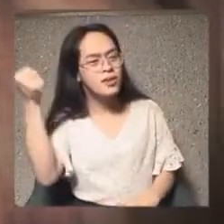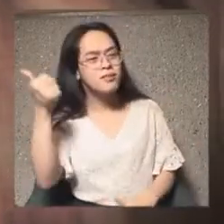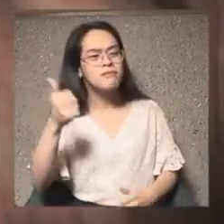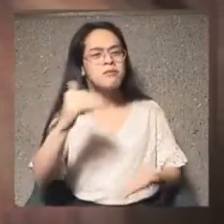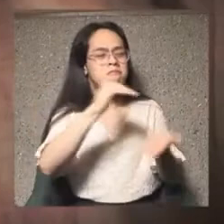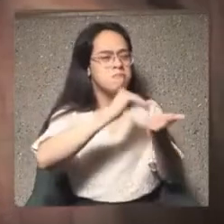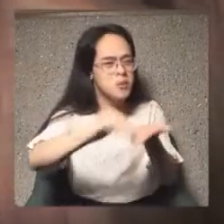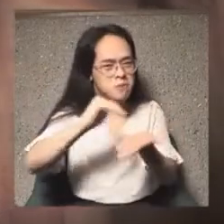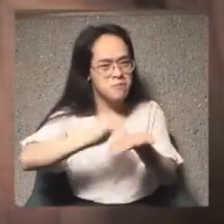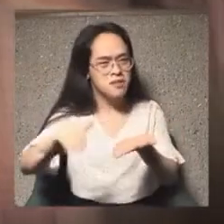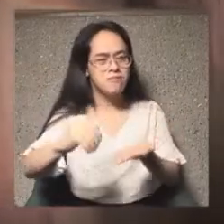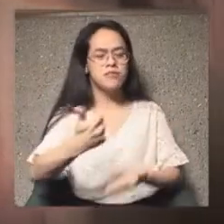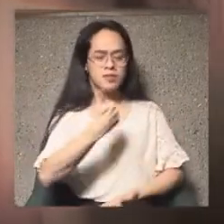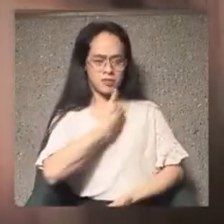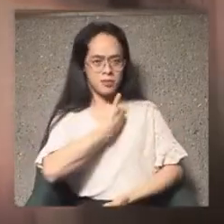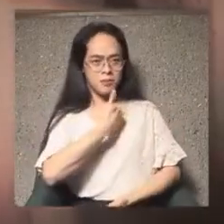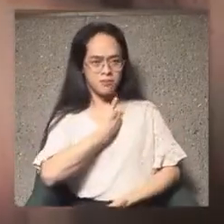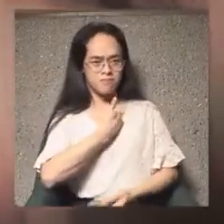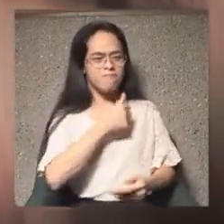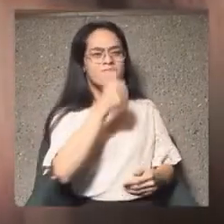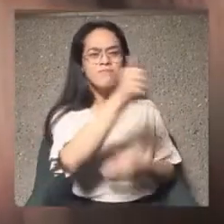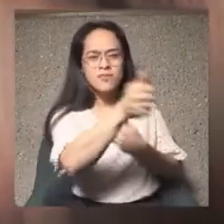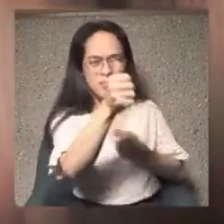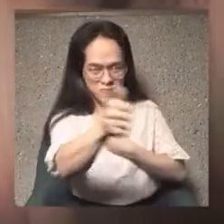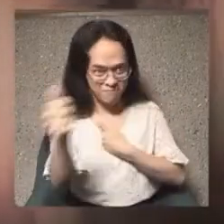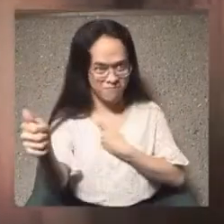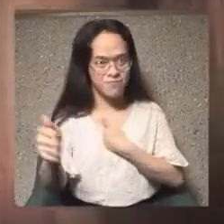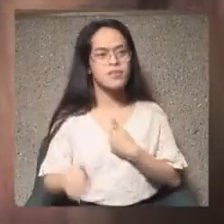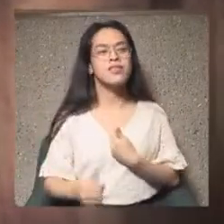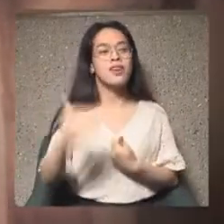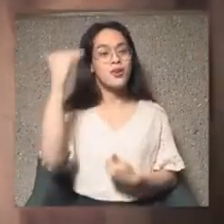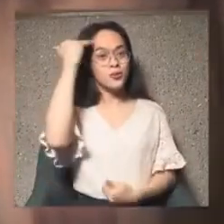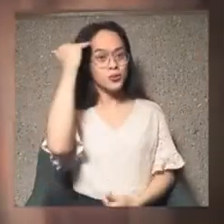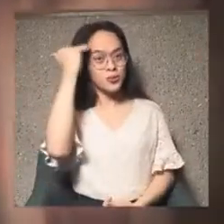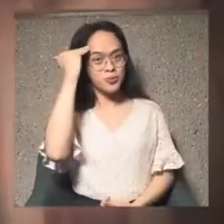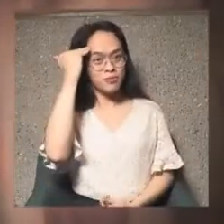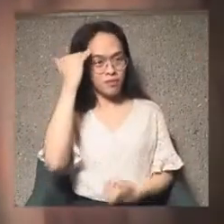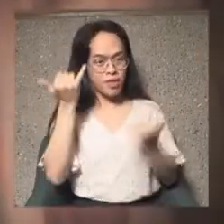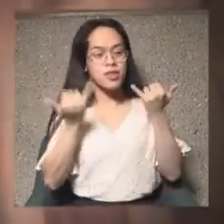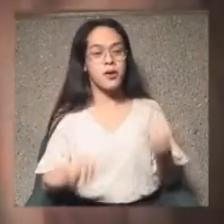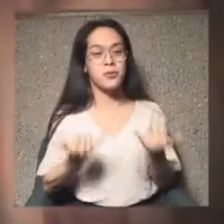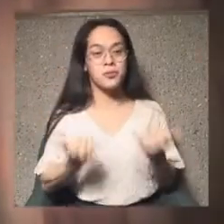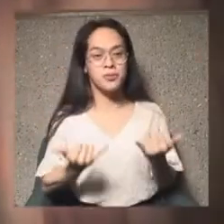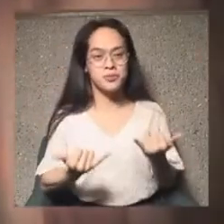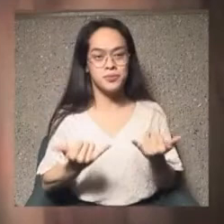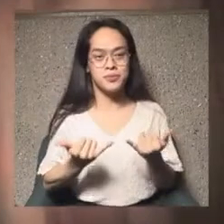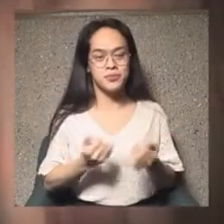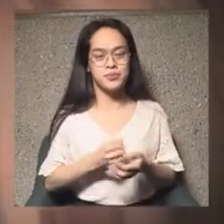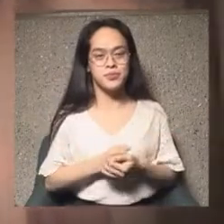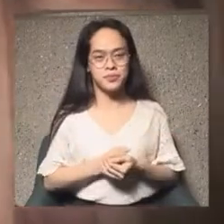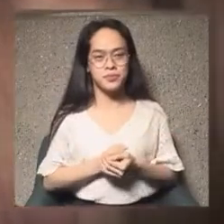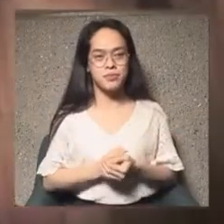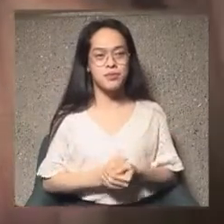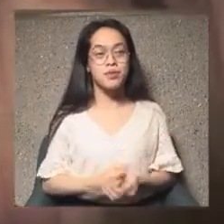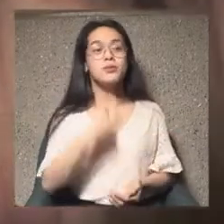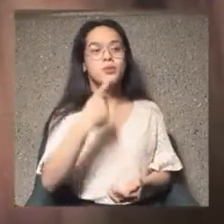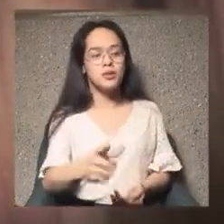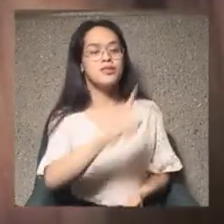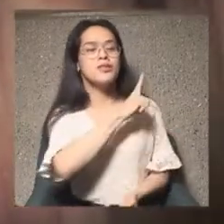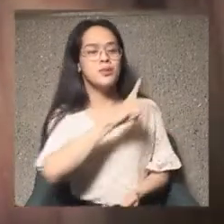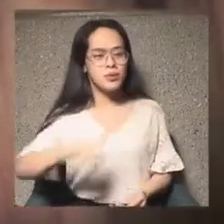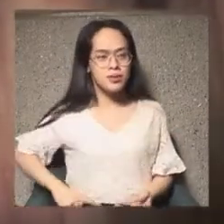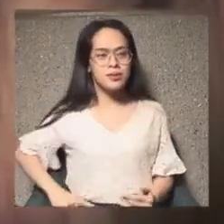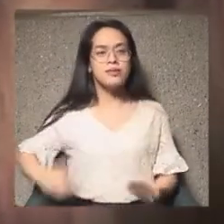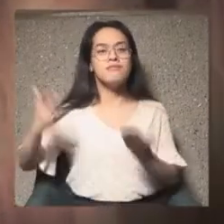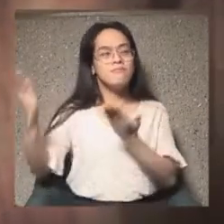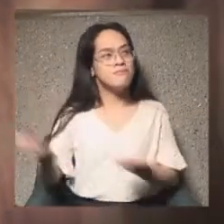selfishness. Today we say, "Lord, I surrender this to you. I'll let you win. I